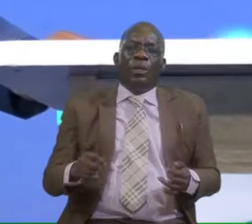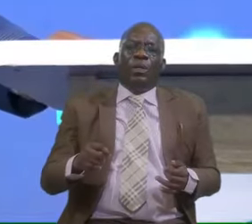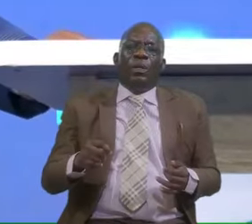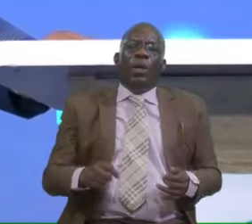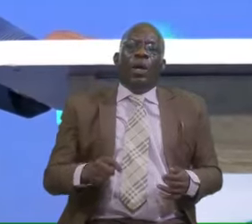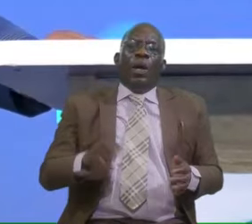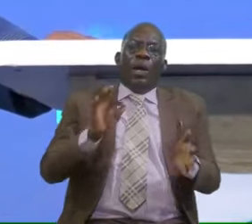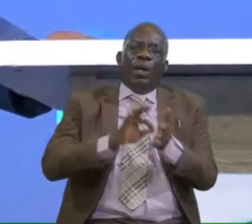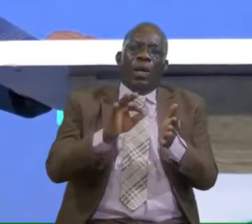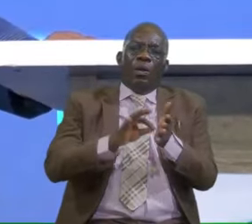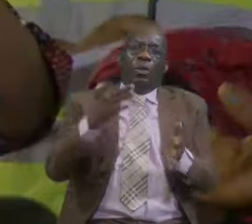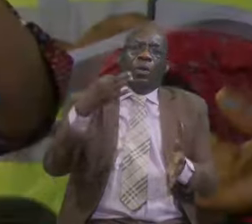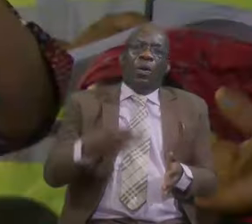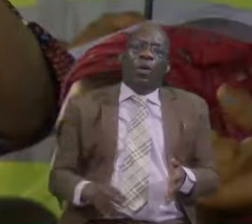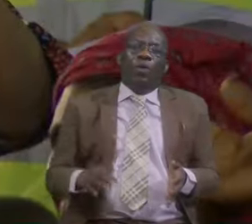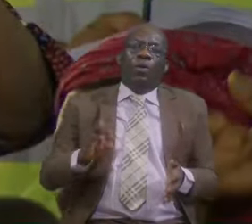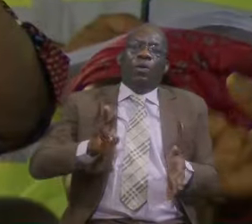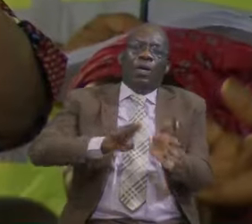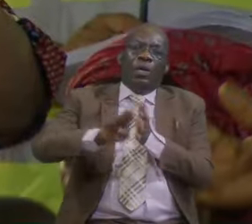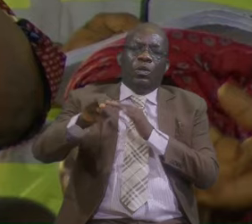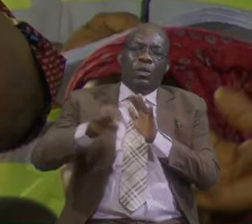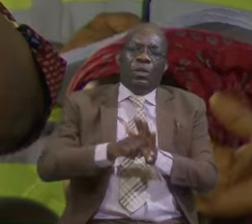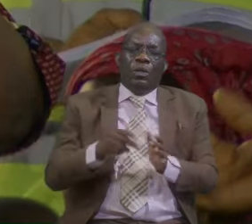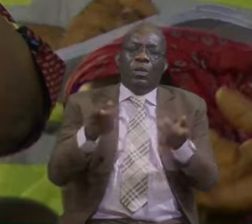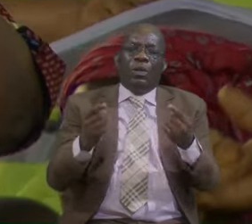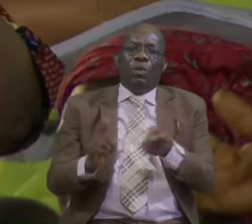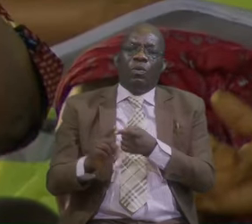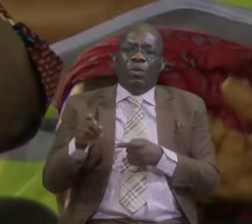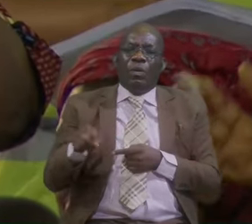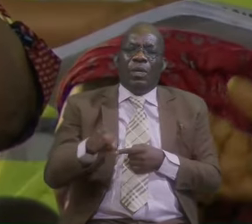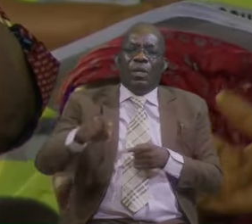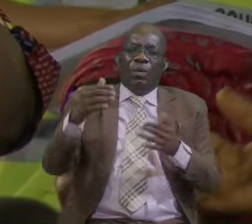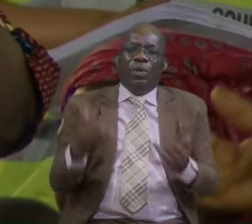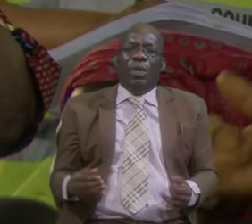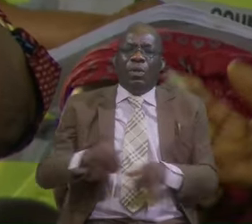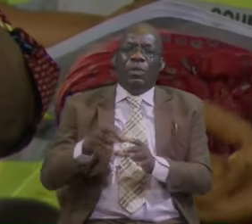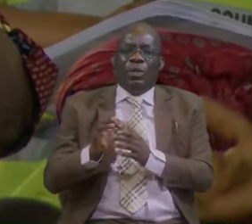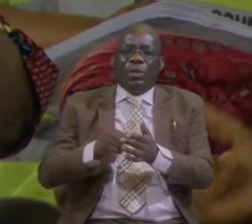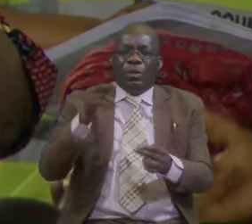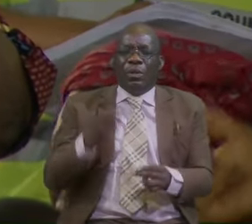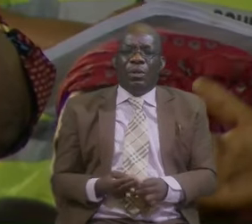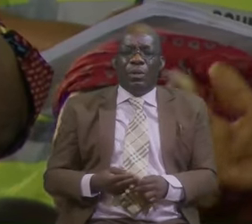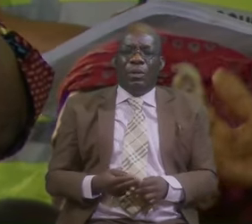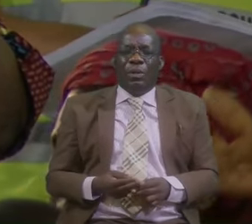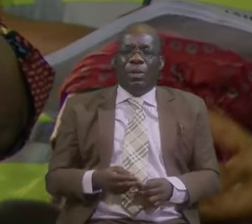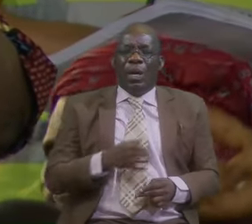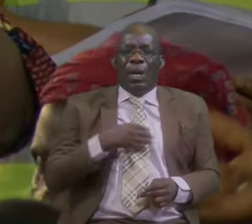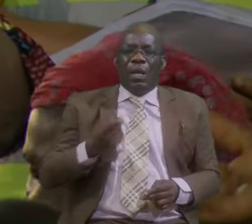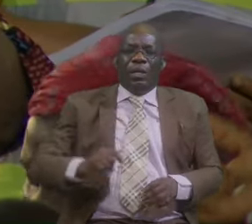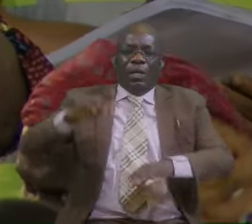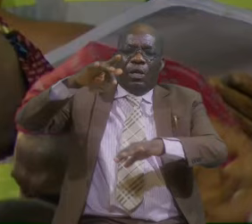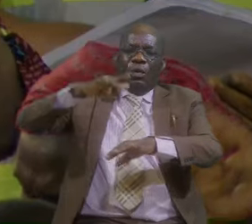righteousness come to them now in Jesus' name. And the impartation of